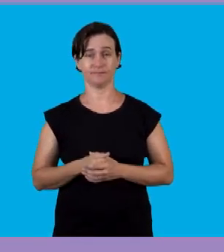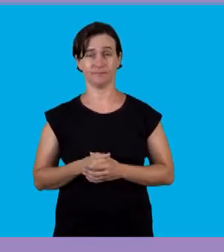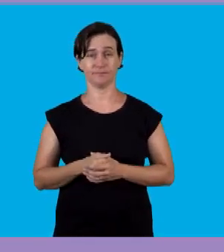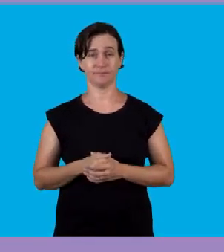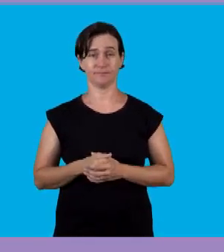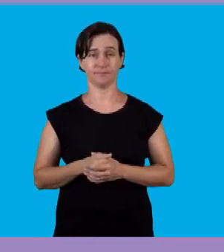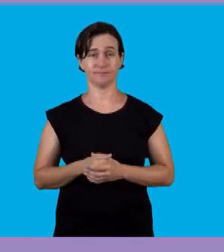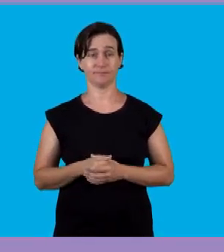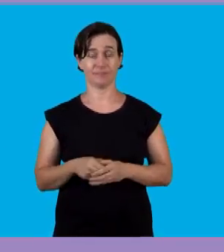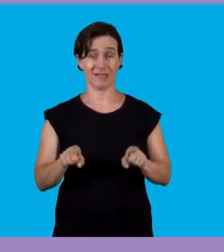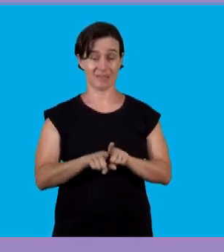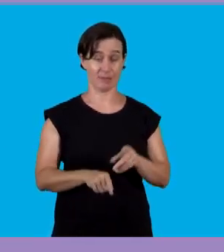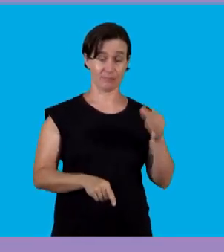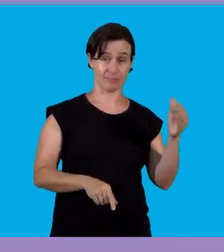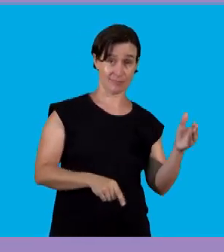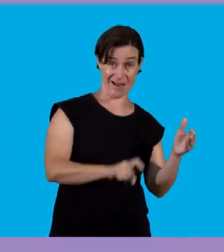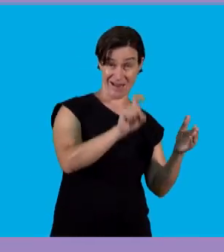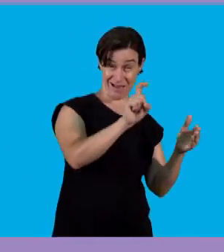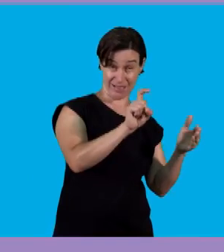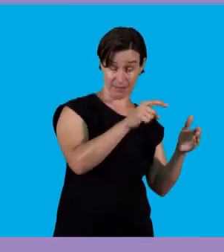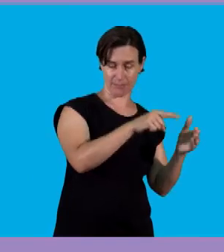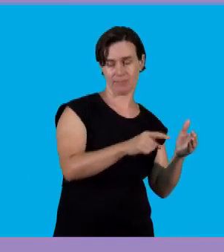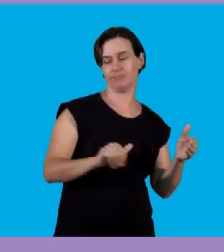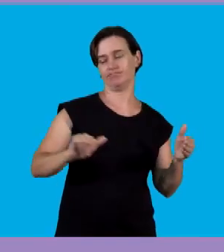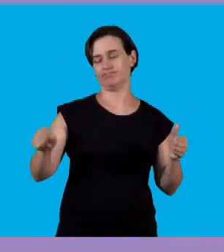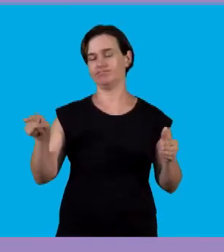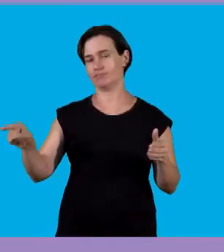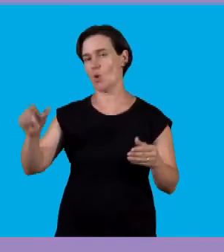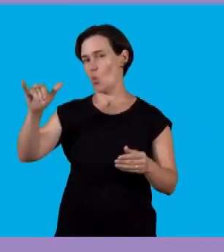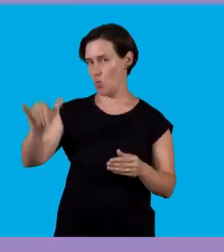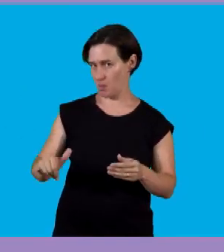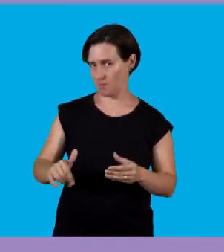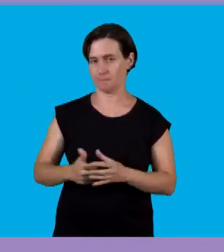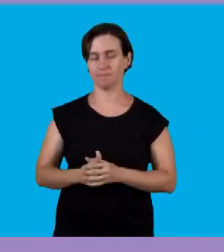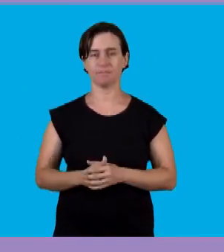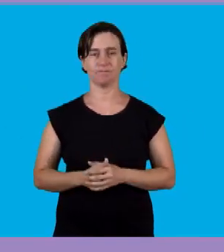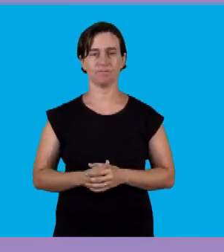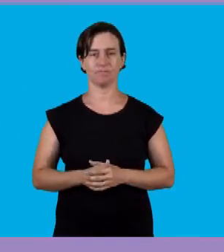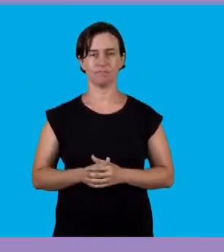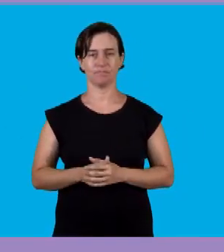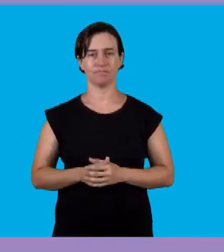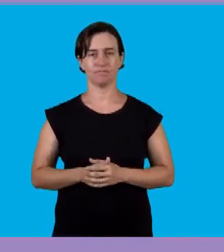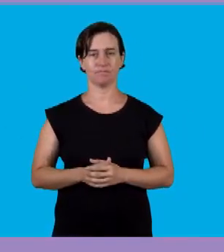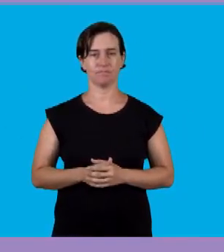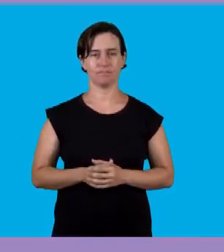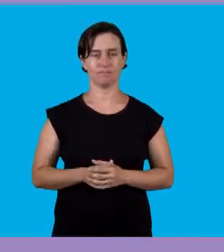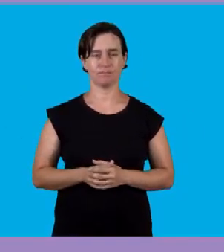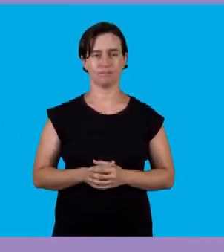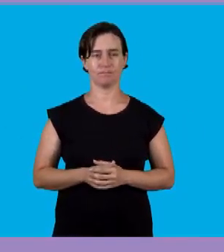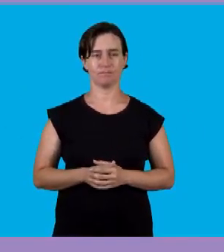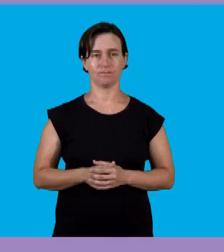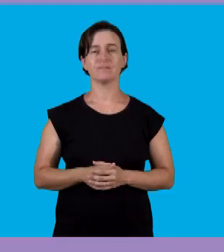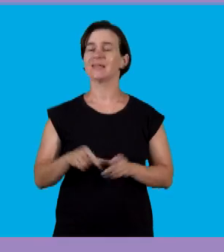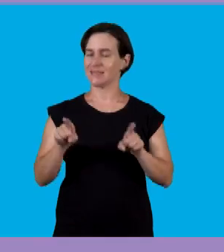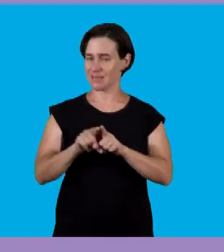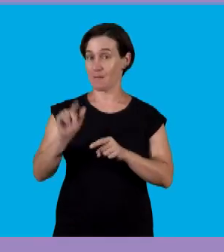Y, just like our input values are represented by an X. So the output values there, we will